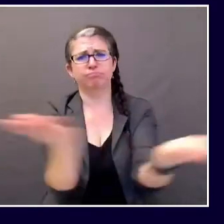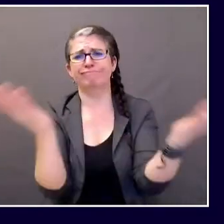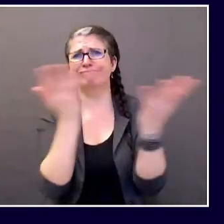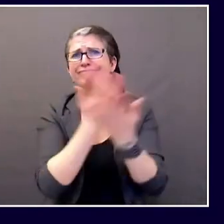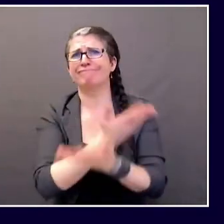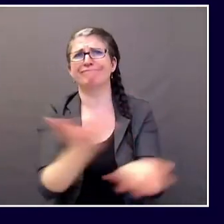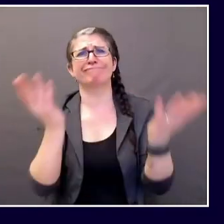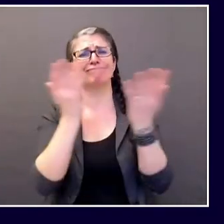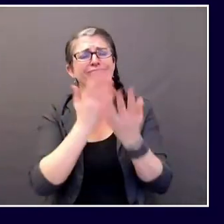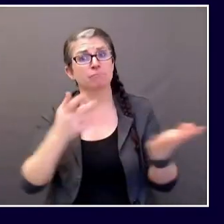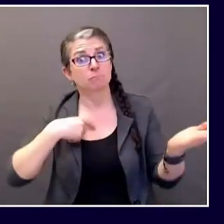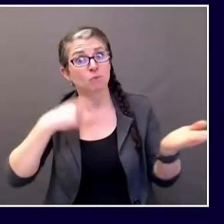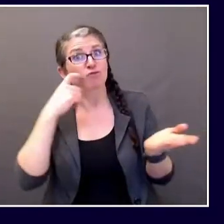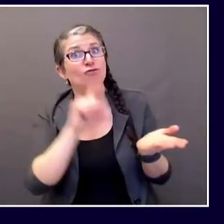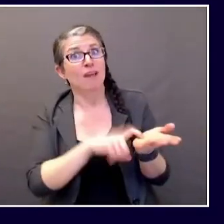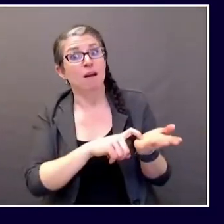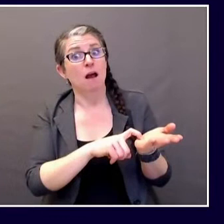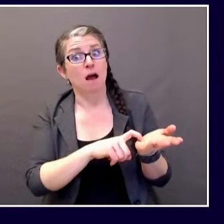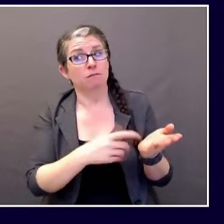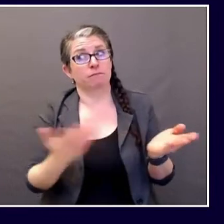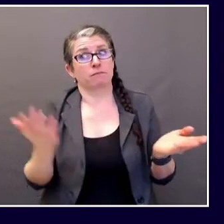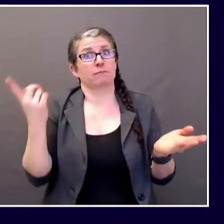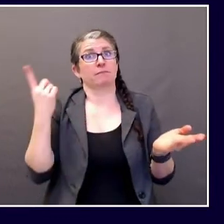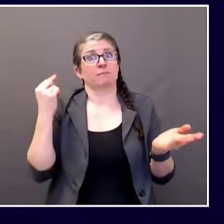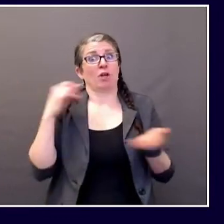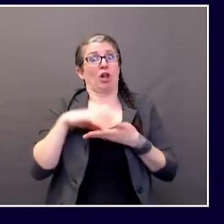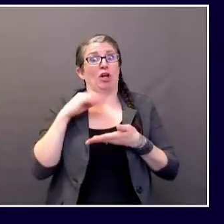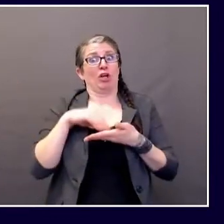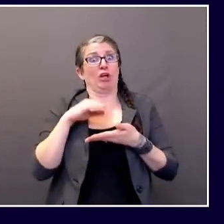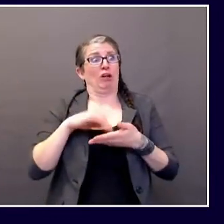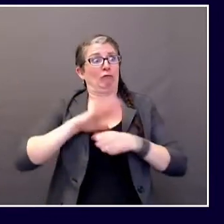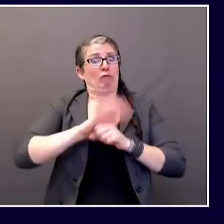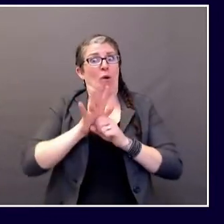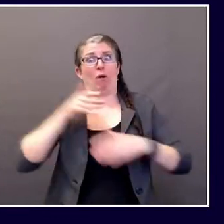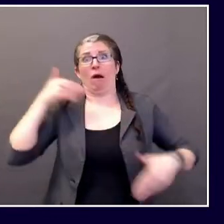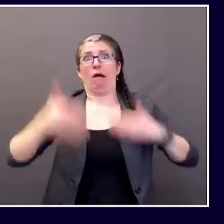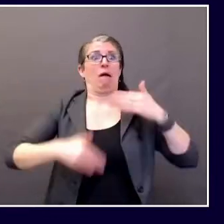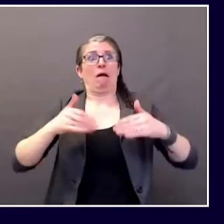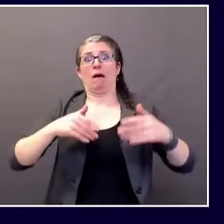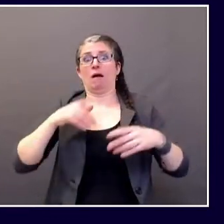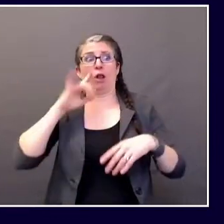about COVID-19. We know more about potential,